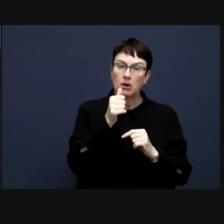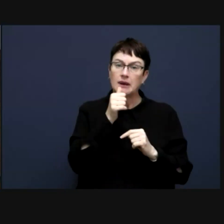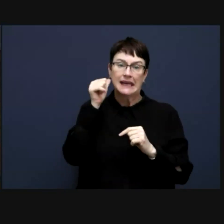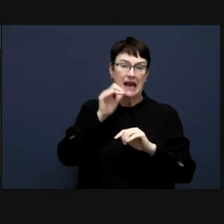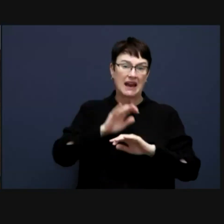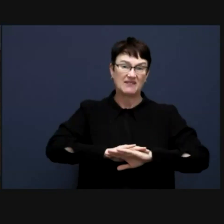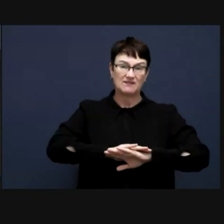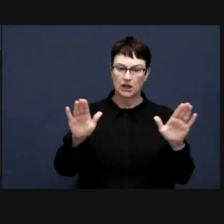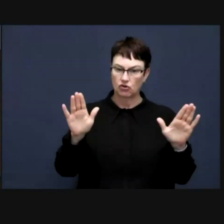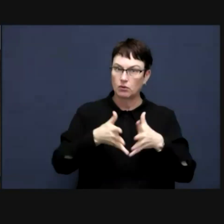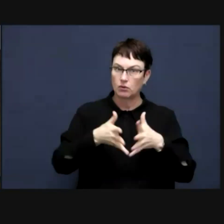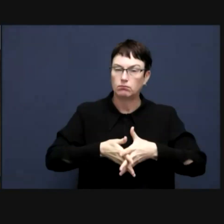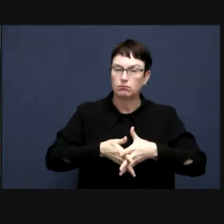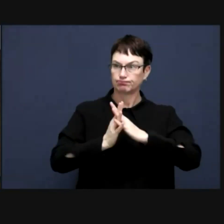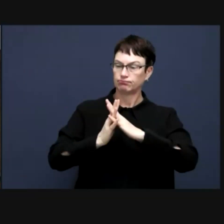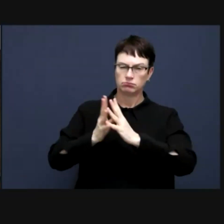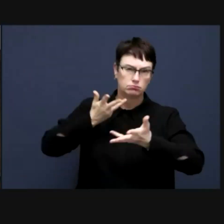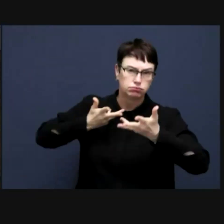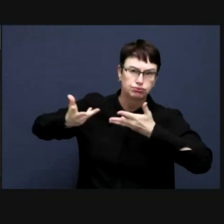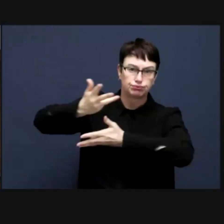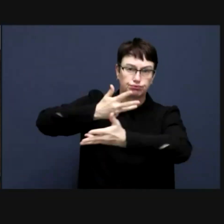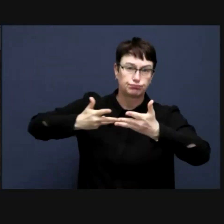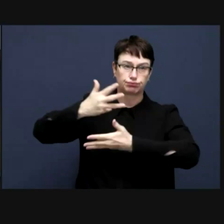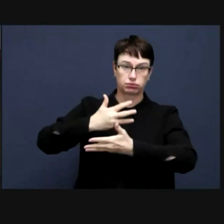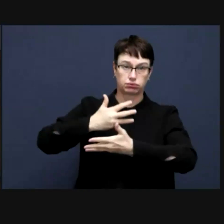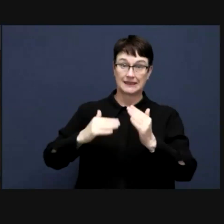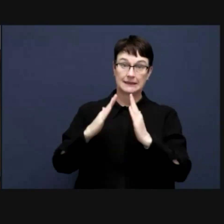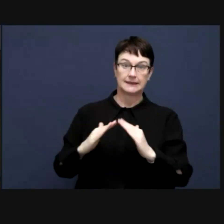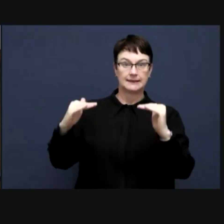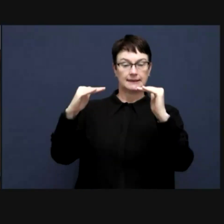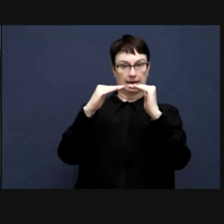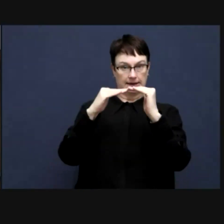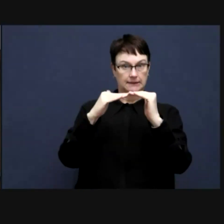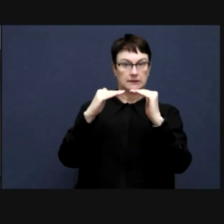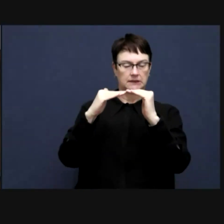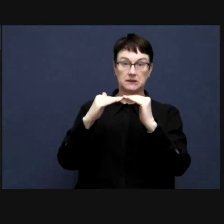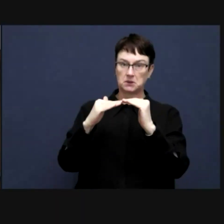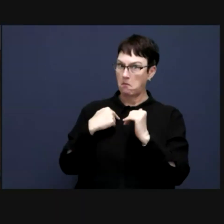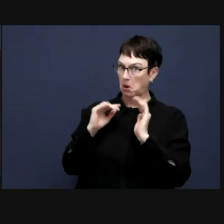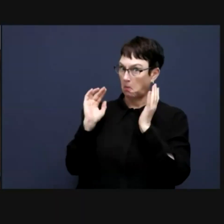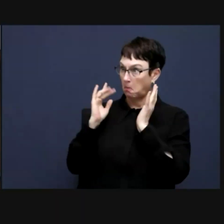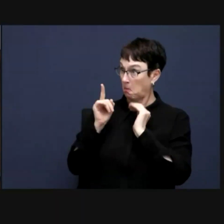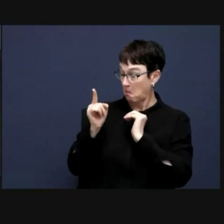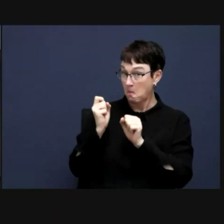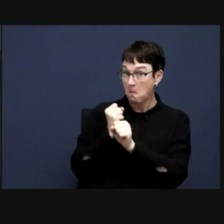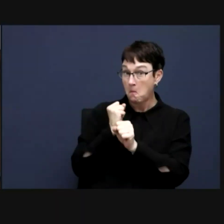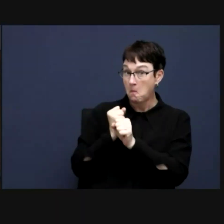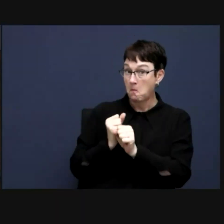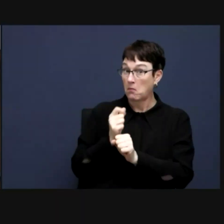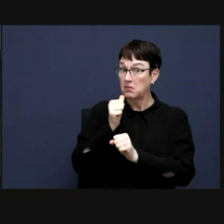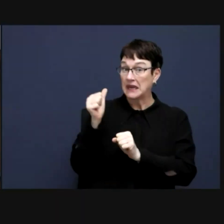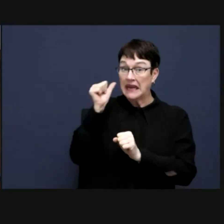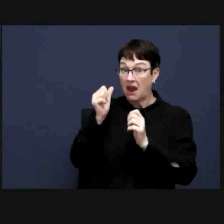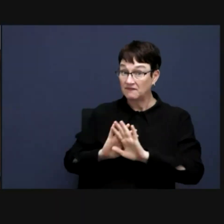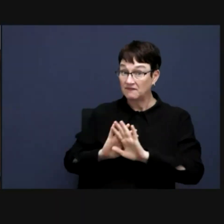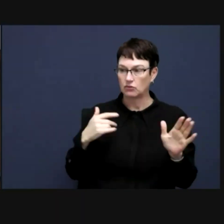this collaboration between professionals and users is important, because from the disability organizations, and I've been saying this quite some